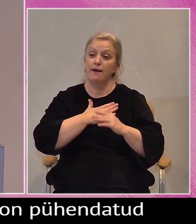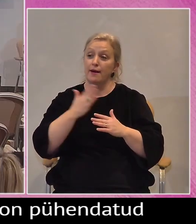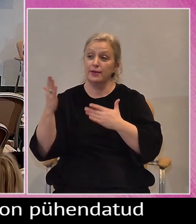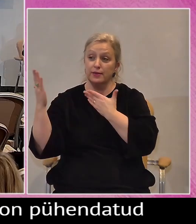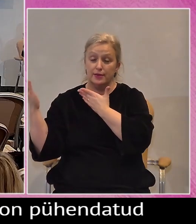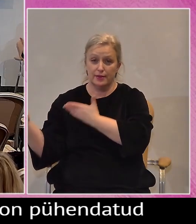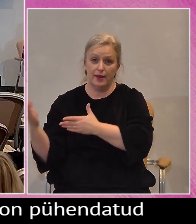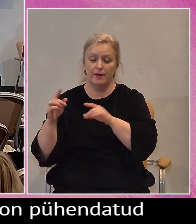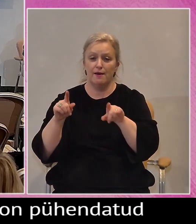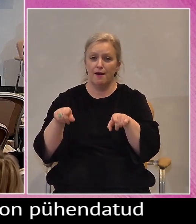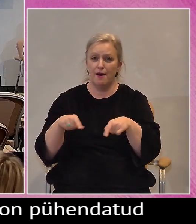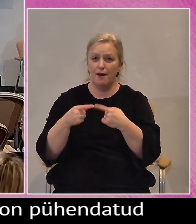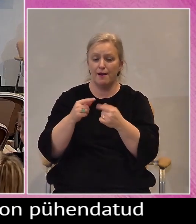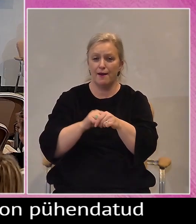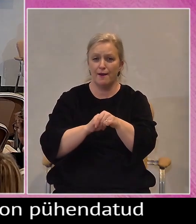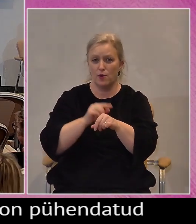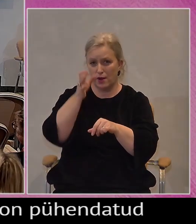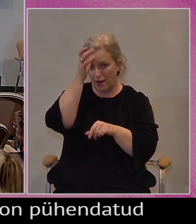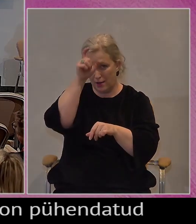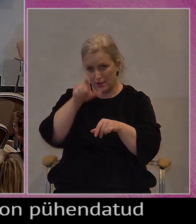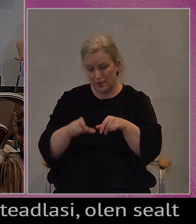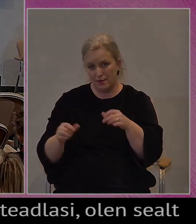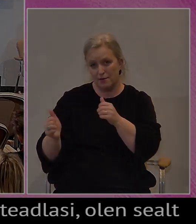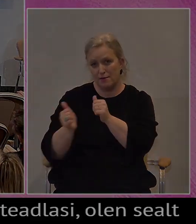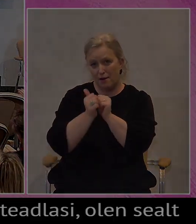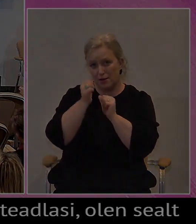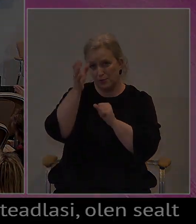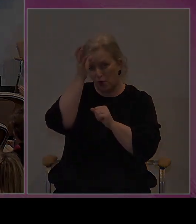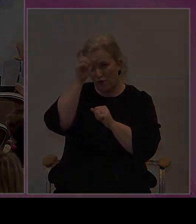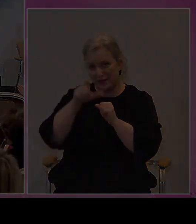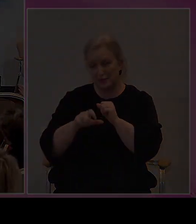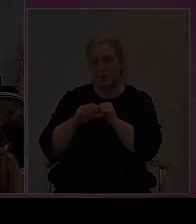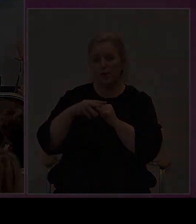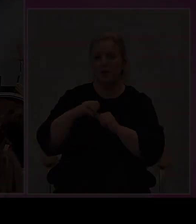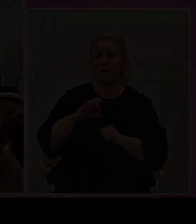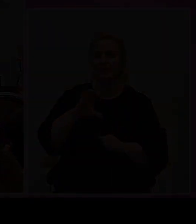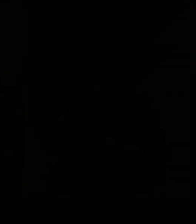networking is massively beneficial. Thank you, Maris Sepp.